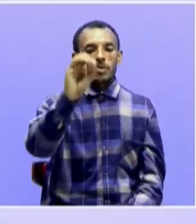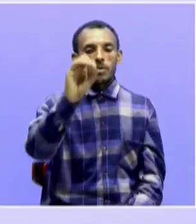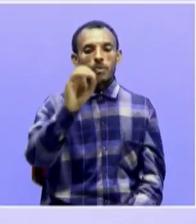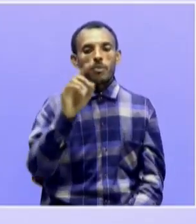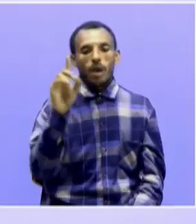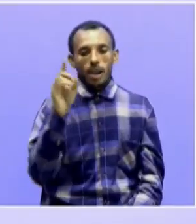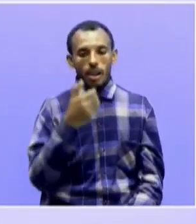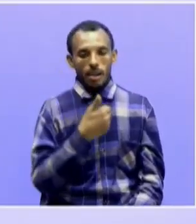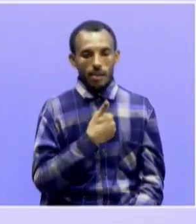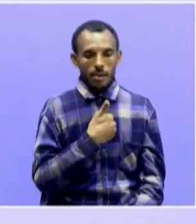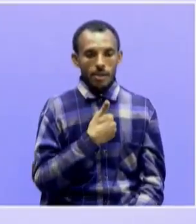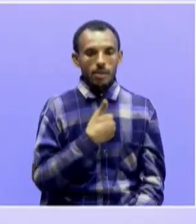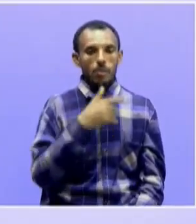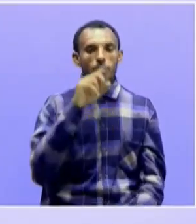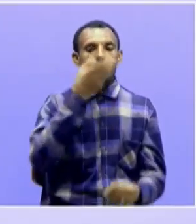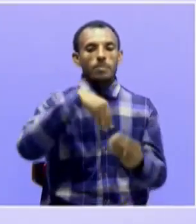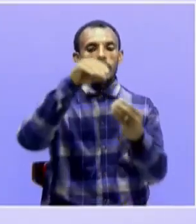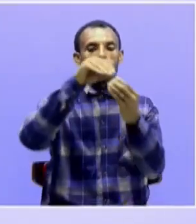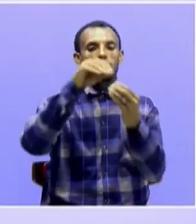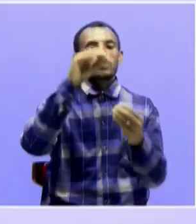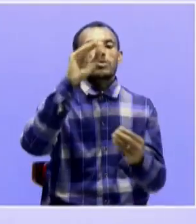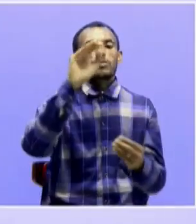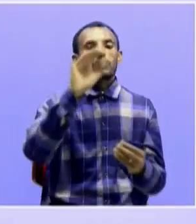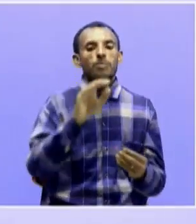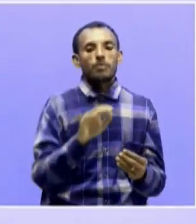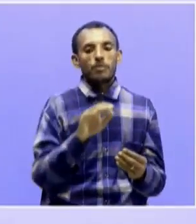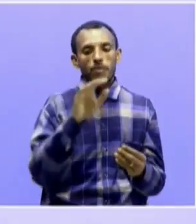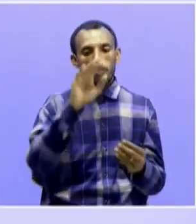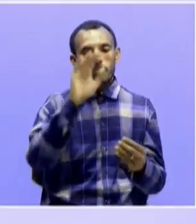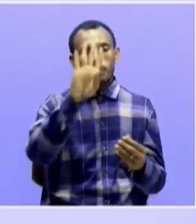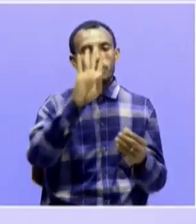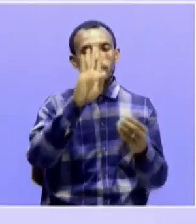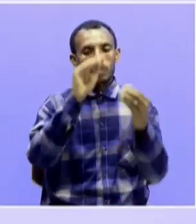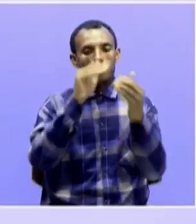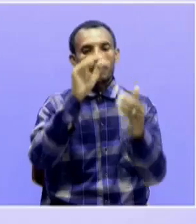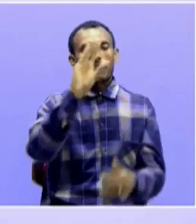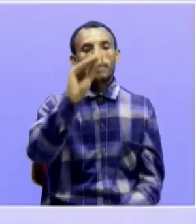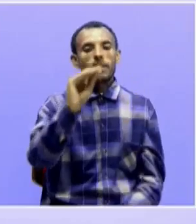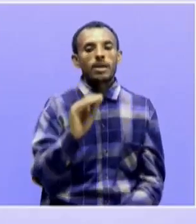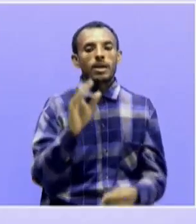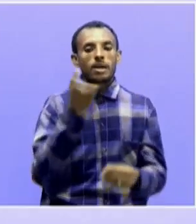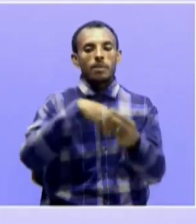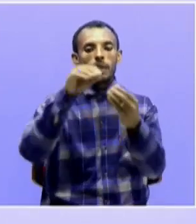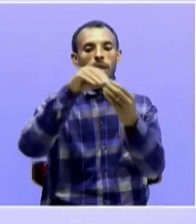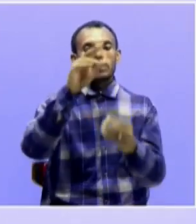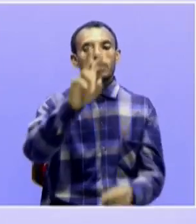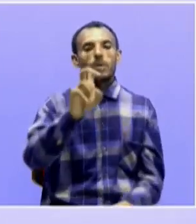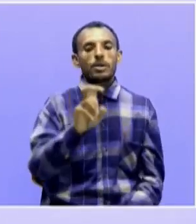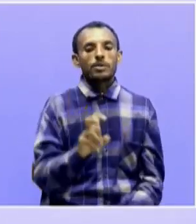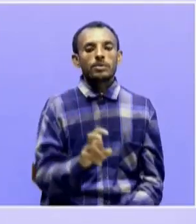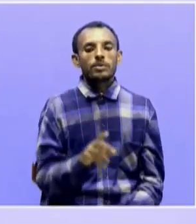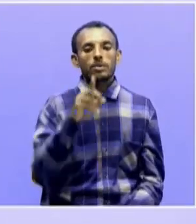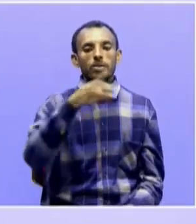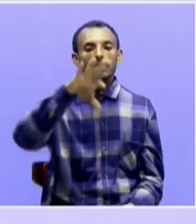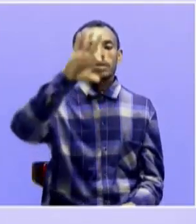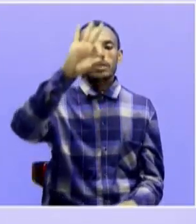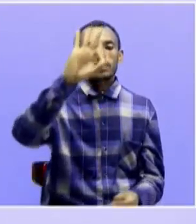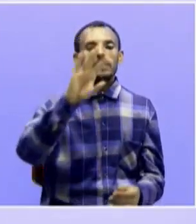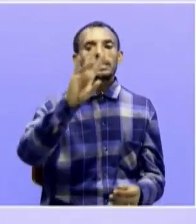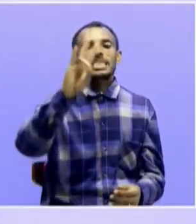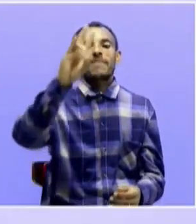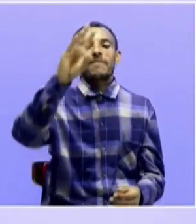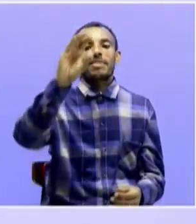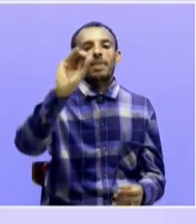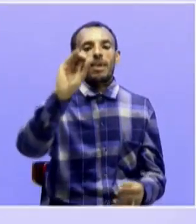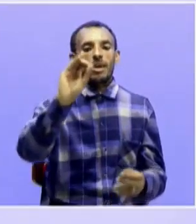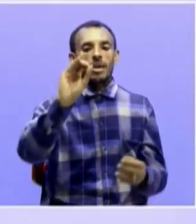and 1 plus 3 is 4, 4 plus 1 is 5, 50, and then 20, you add 20, so you have 70. The sum